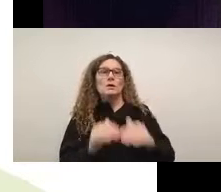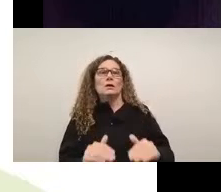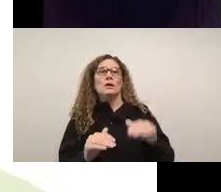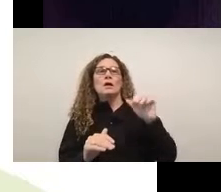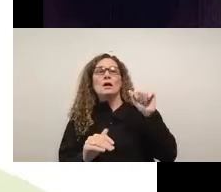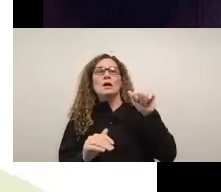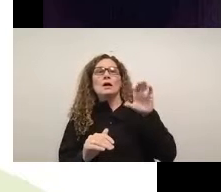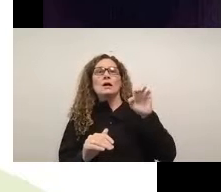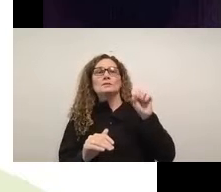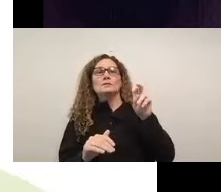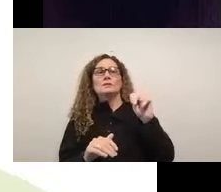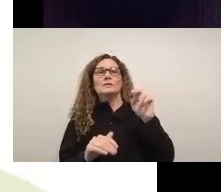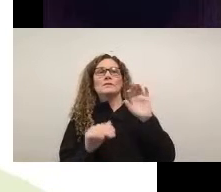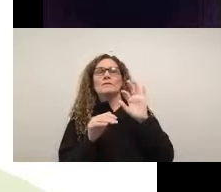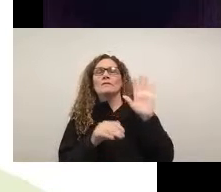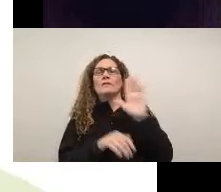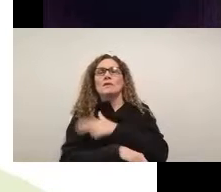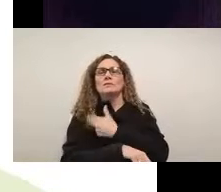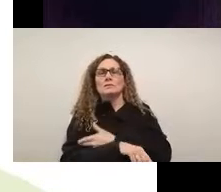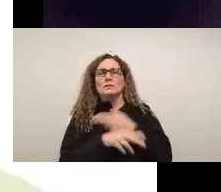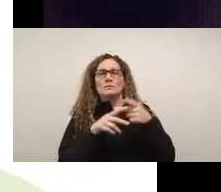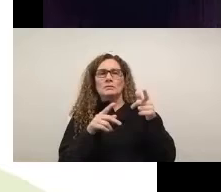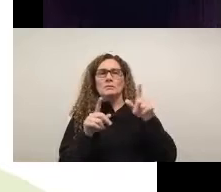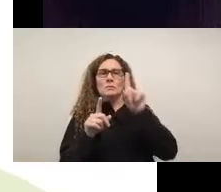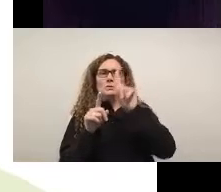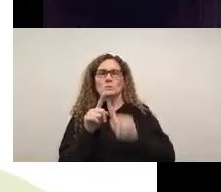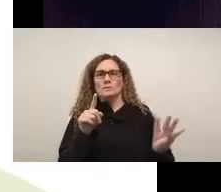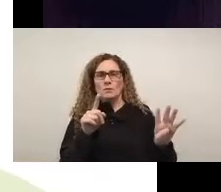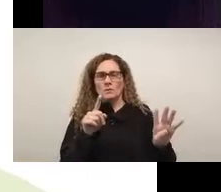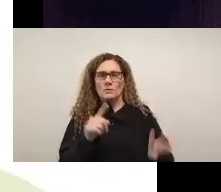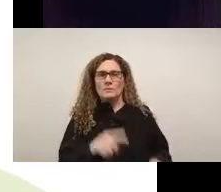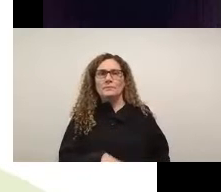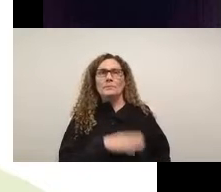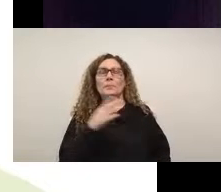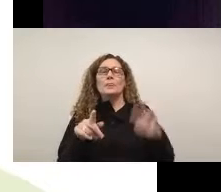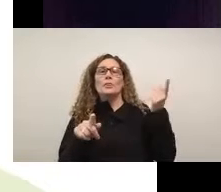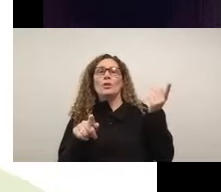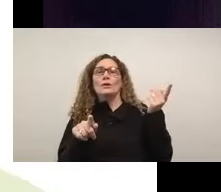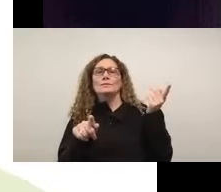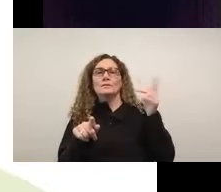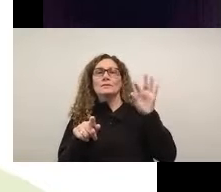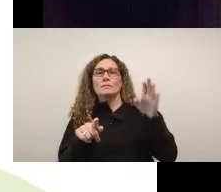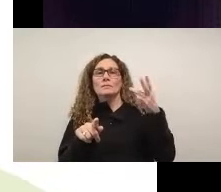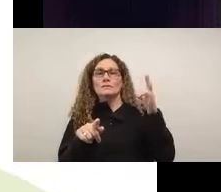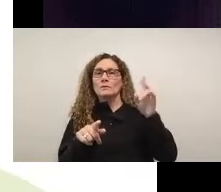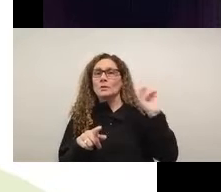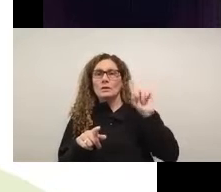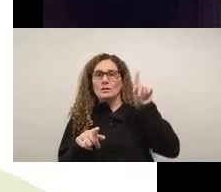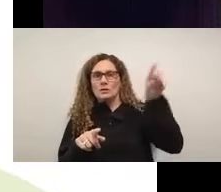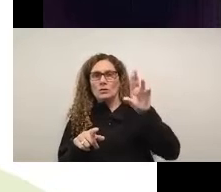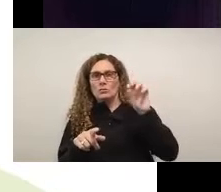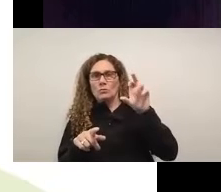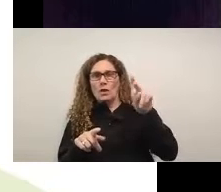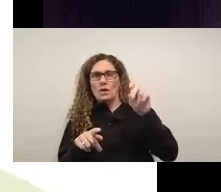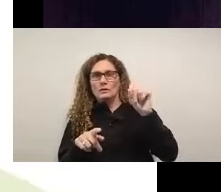2 to 5 p.m. at Rocket Ship Southside Community Prep. And on Friday, February 18th, 1 o'clock until 4 o'clock at